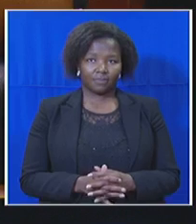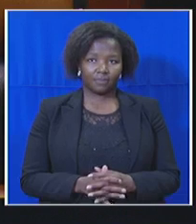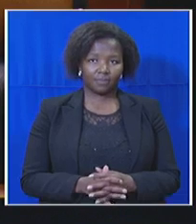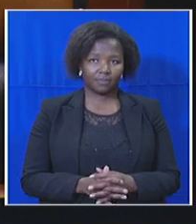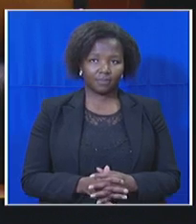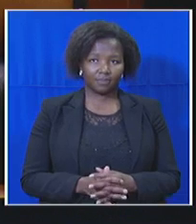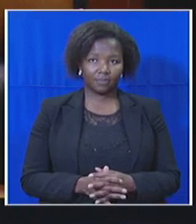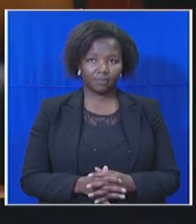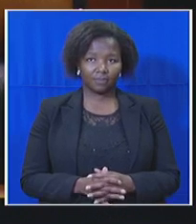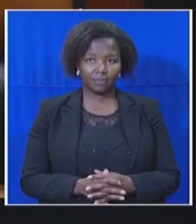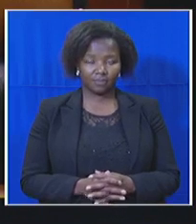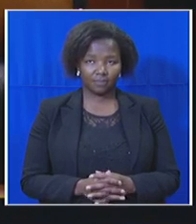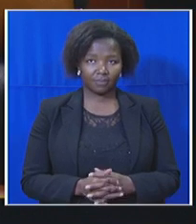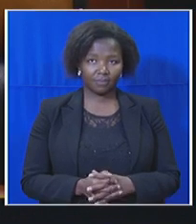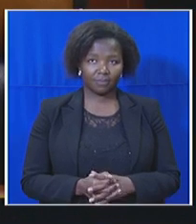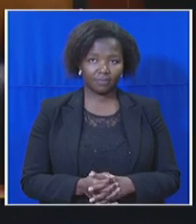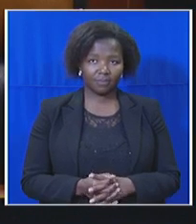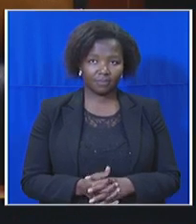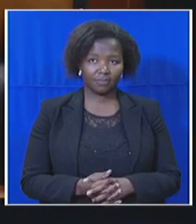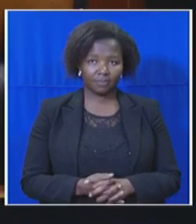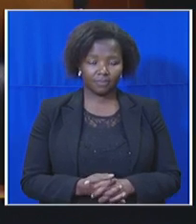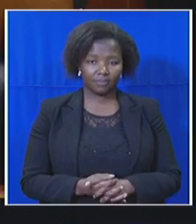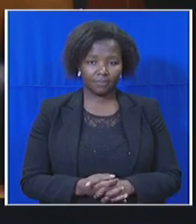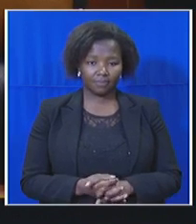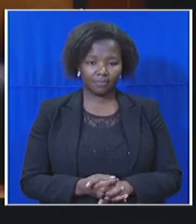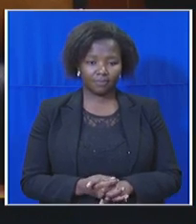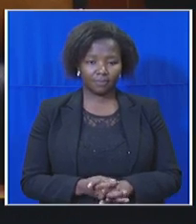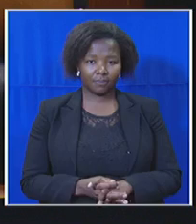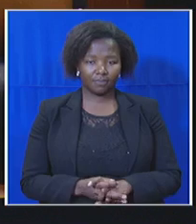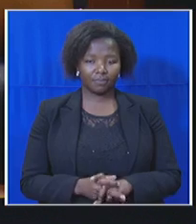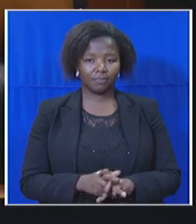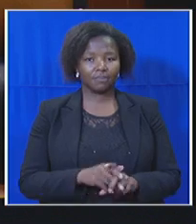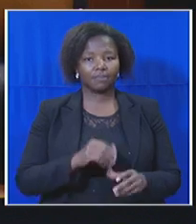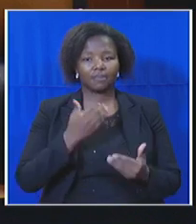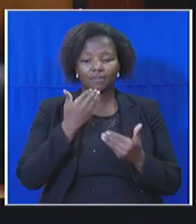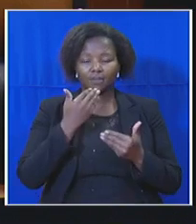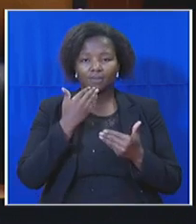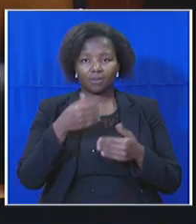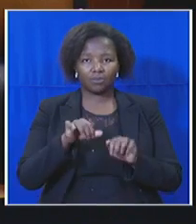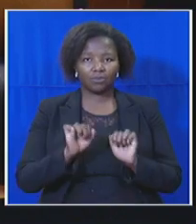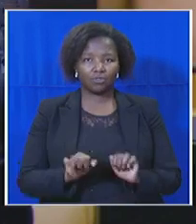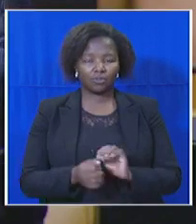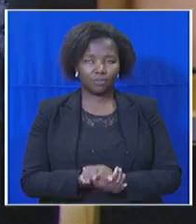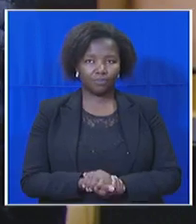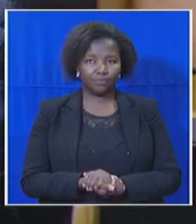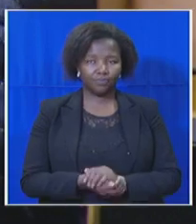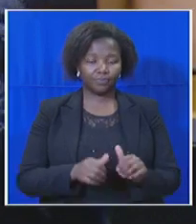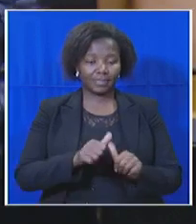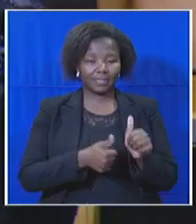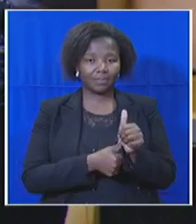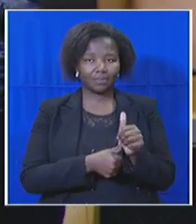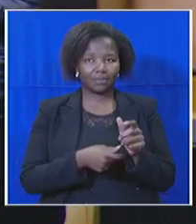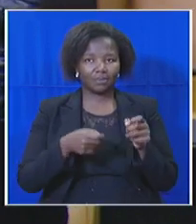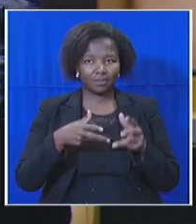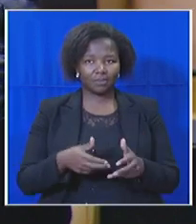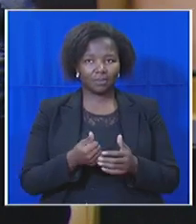Honorable Minister, yes, go ahead. Thank you, Chairperson, Deputy Speaker. I